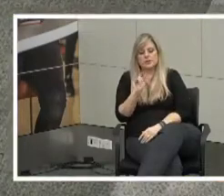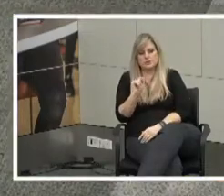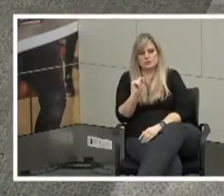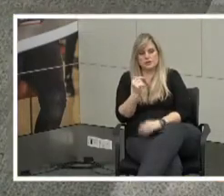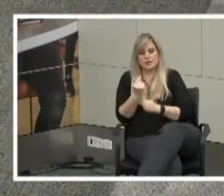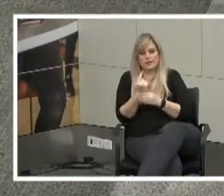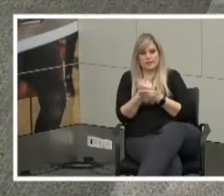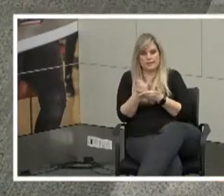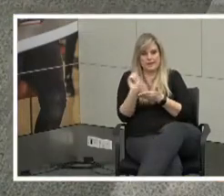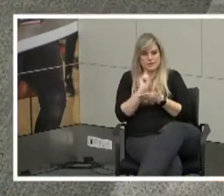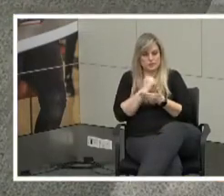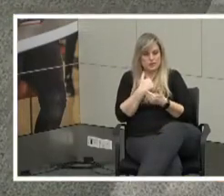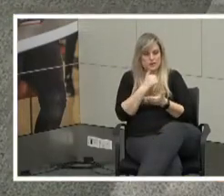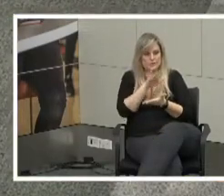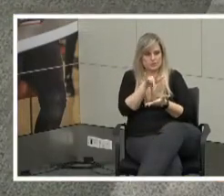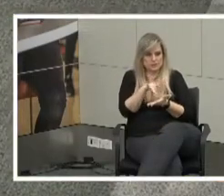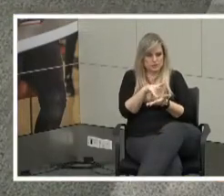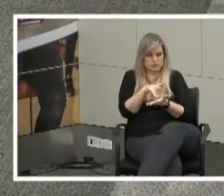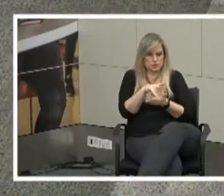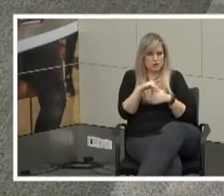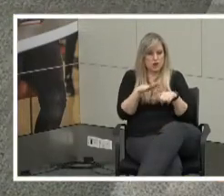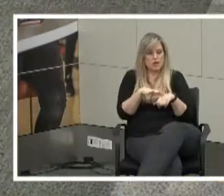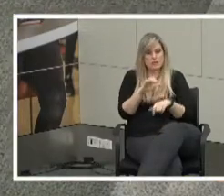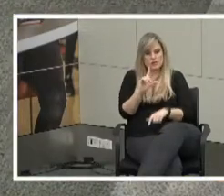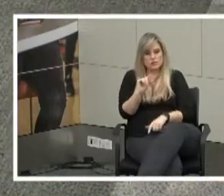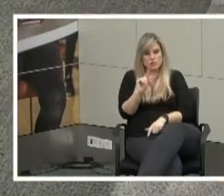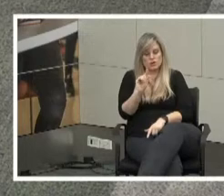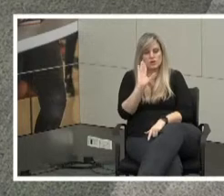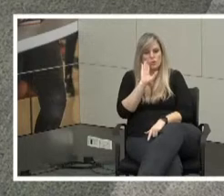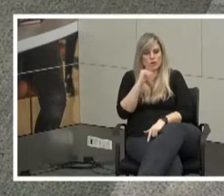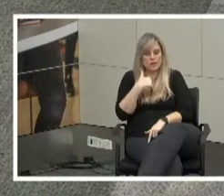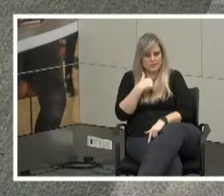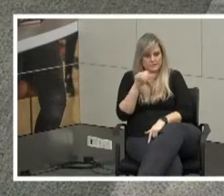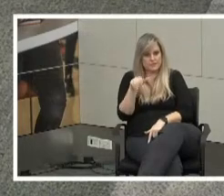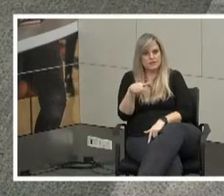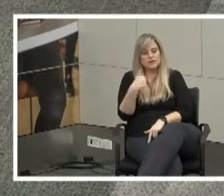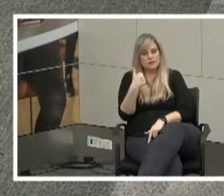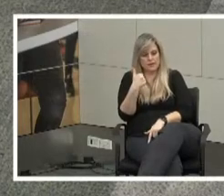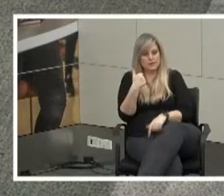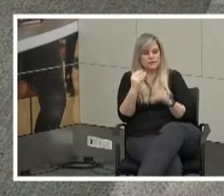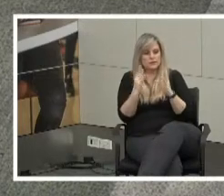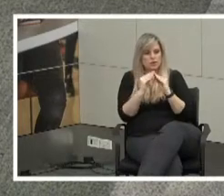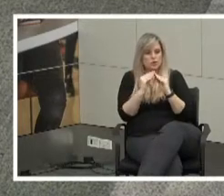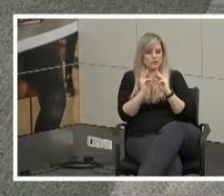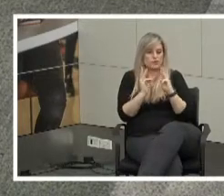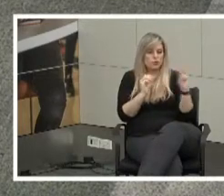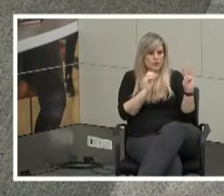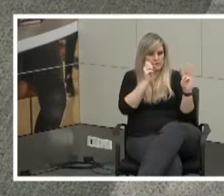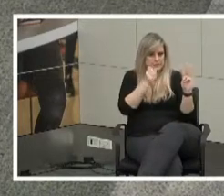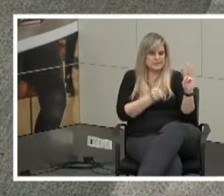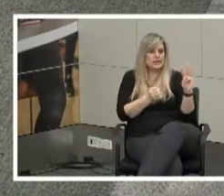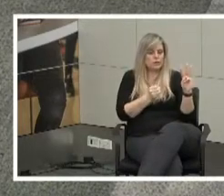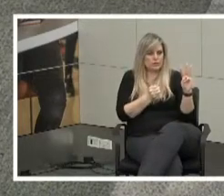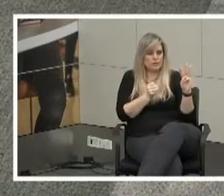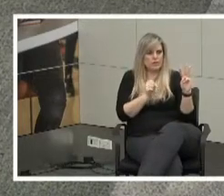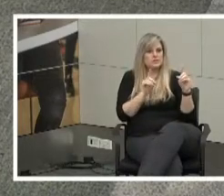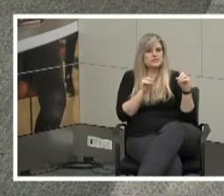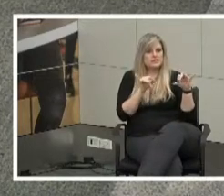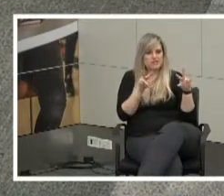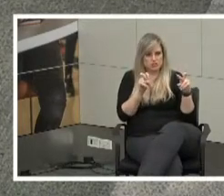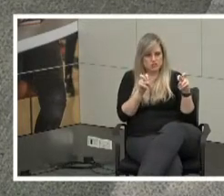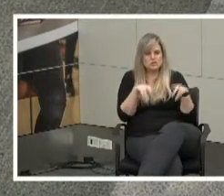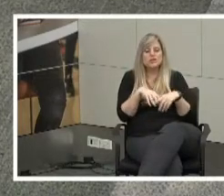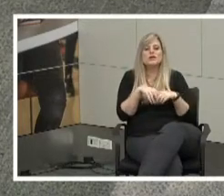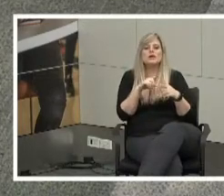Central um this on the 20th we will have um our West and South Division and on